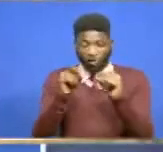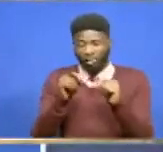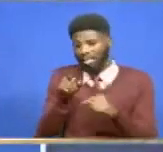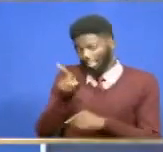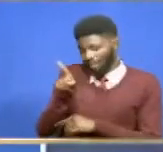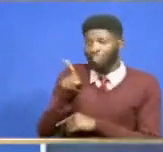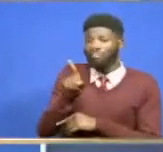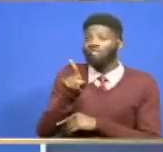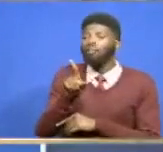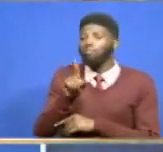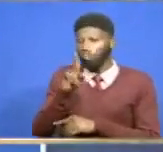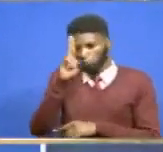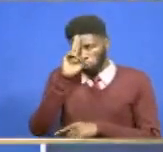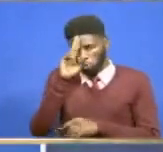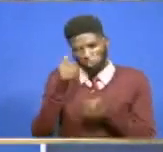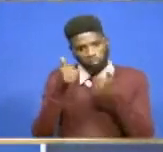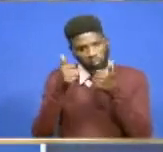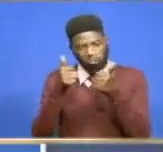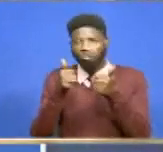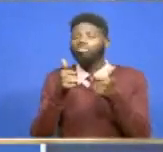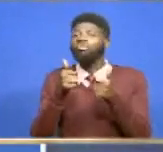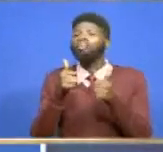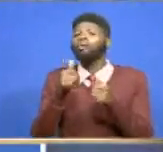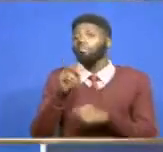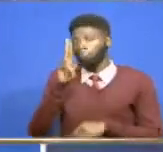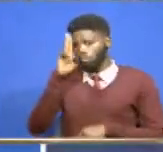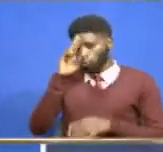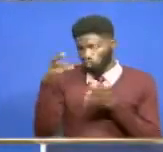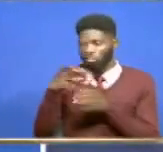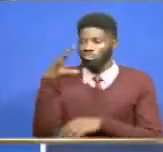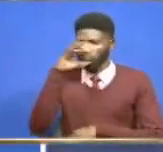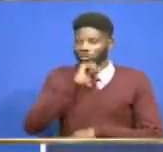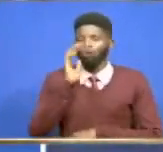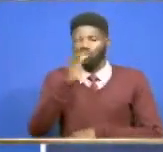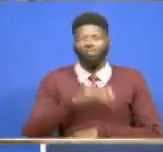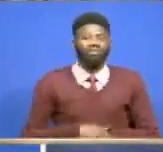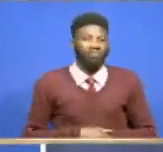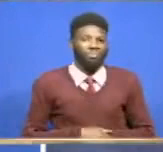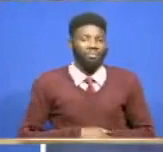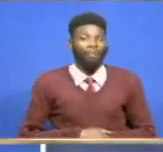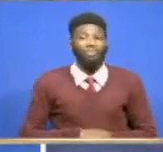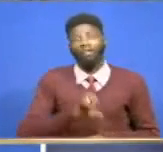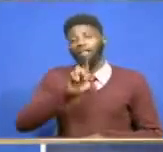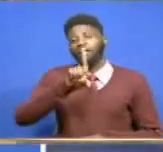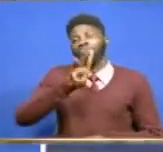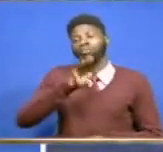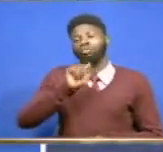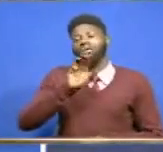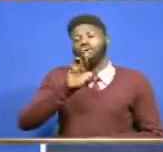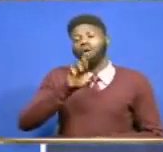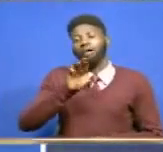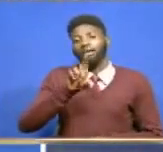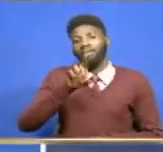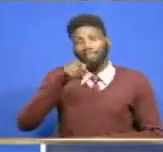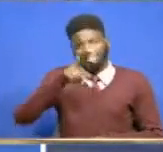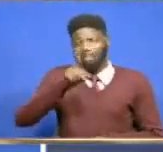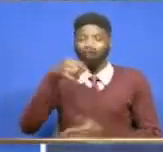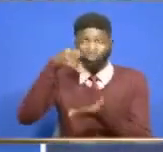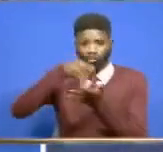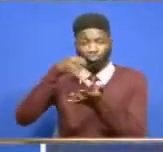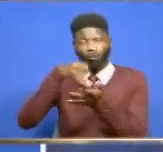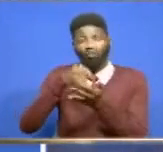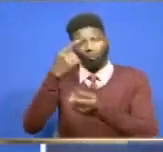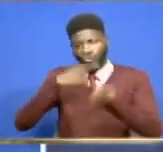dearly by the police service. Legei, who was crowned the champion of the sharpshooter